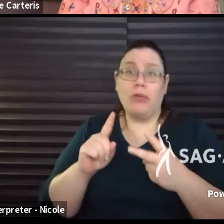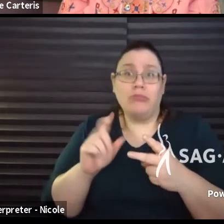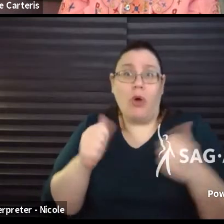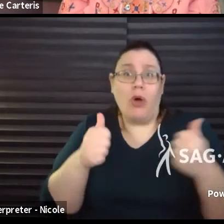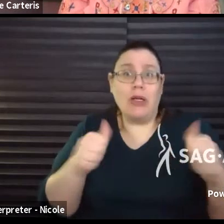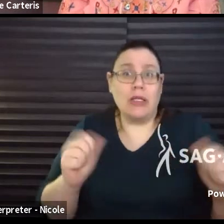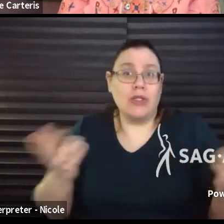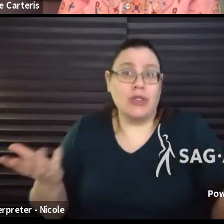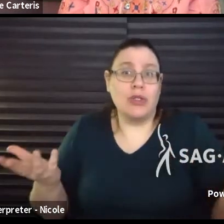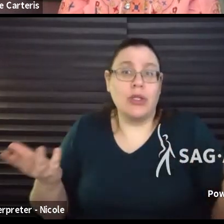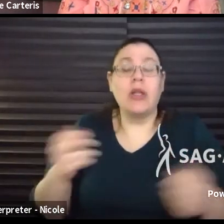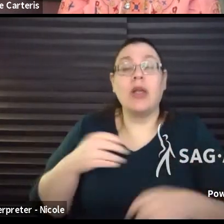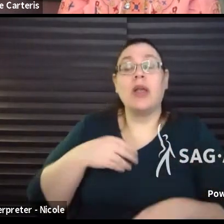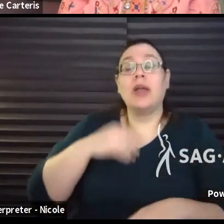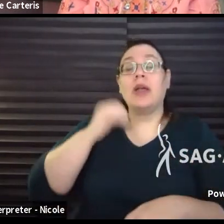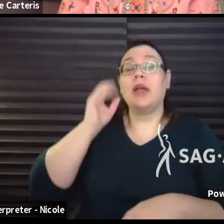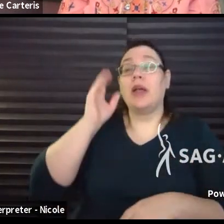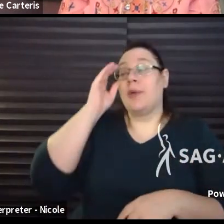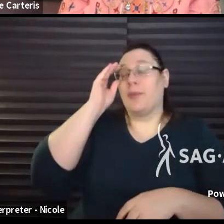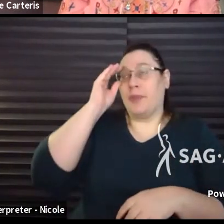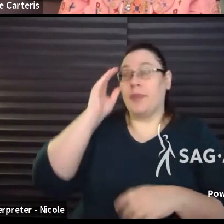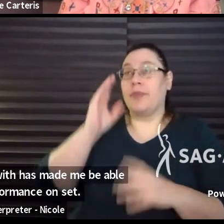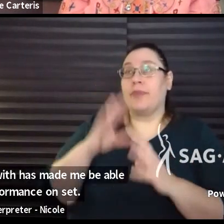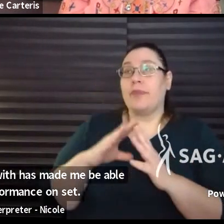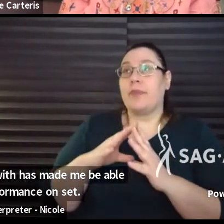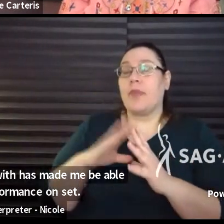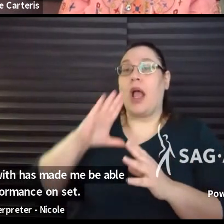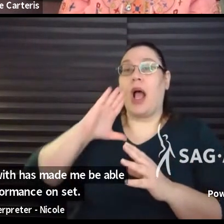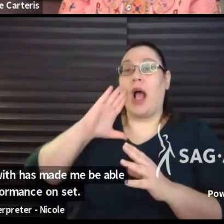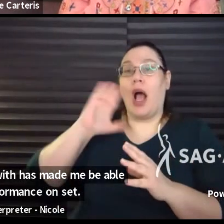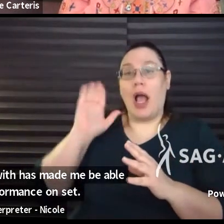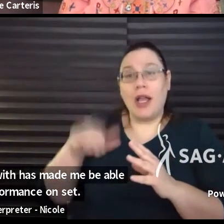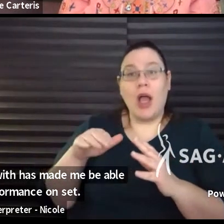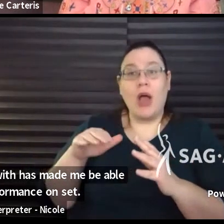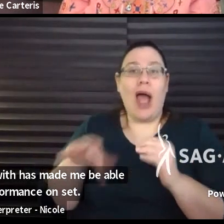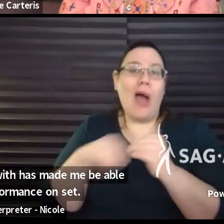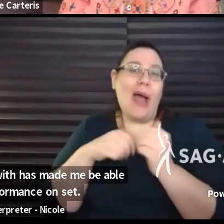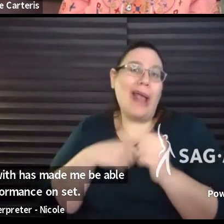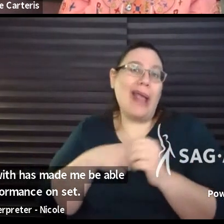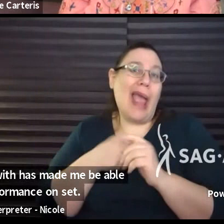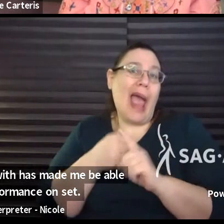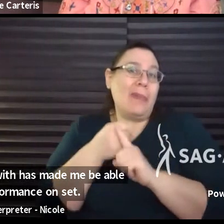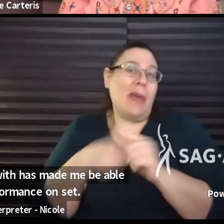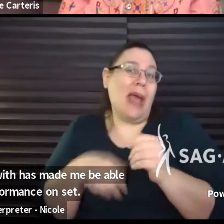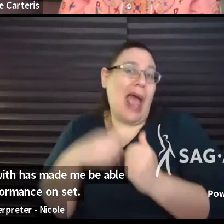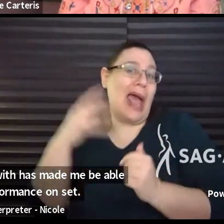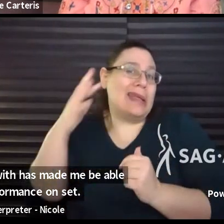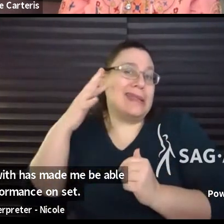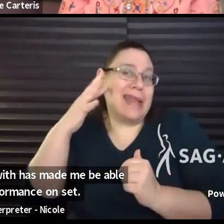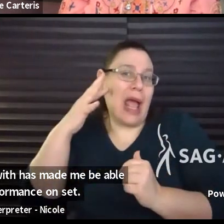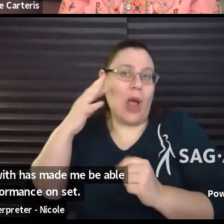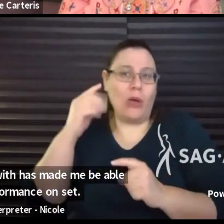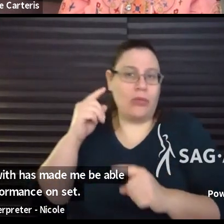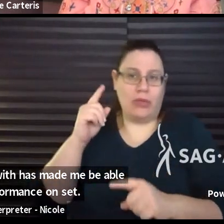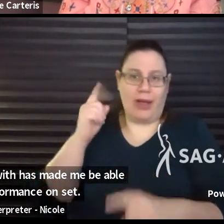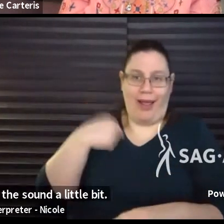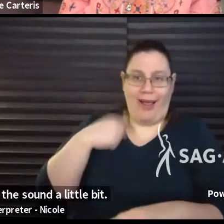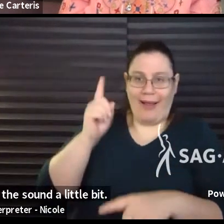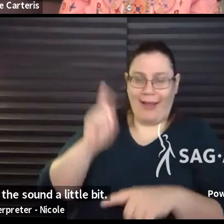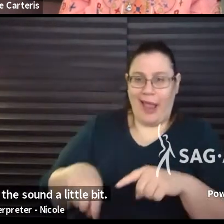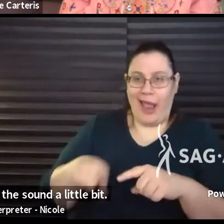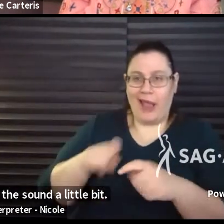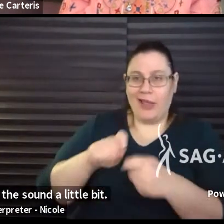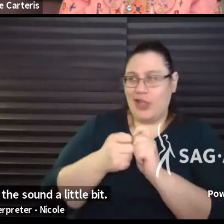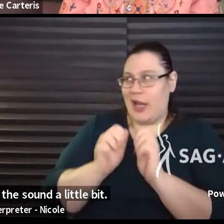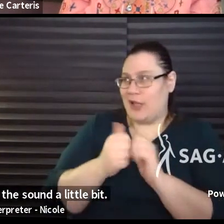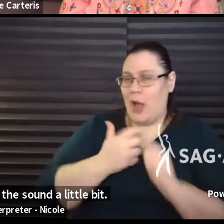know, how I can maybe sweeten the sound a little bit, but I can't, change the way I'm looking, right?